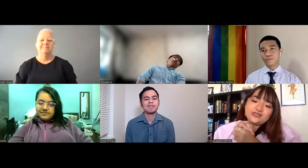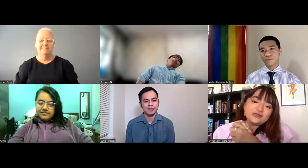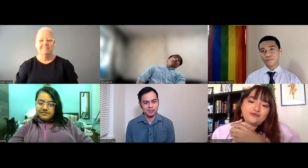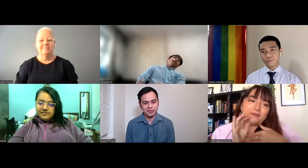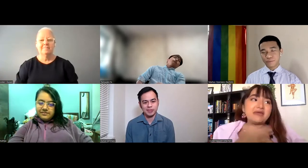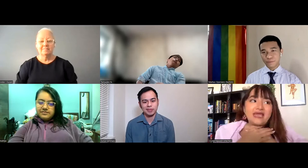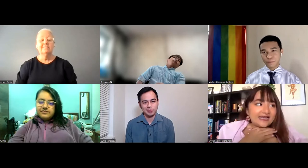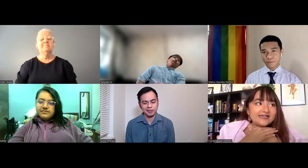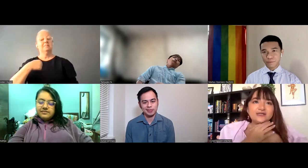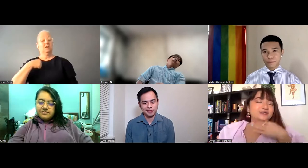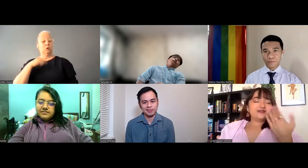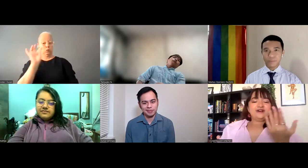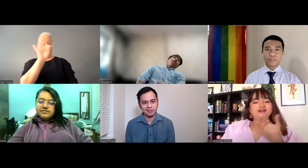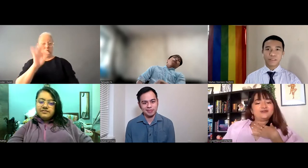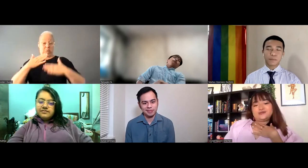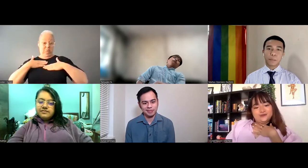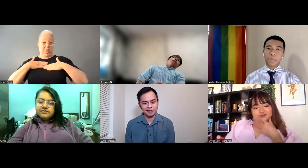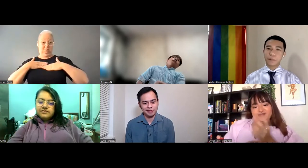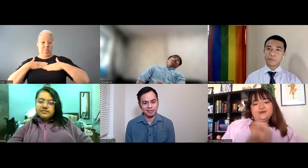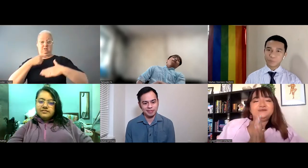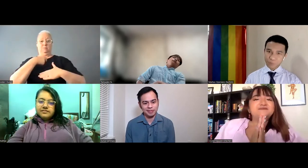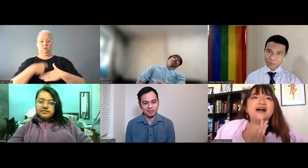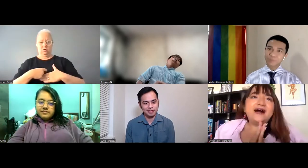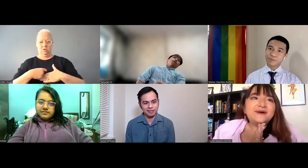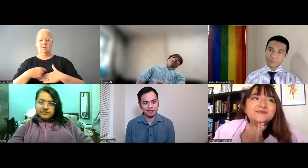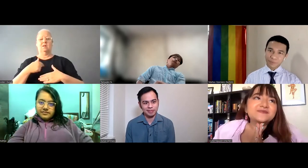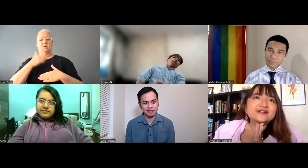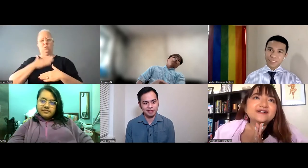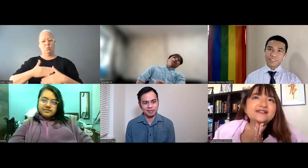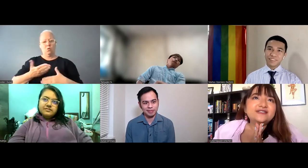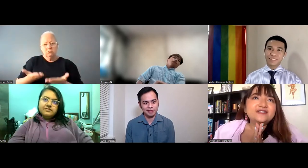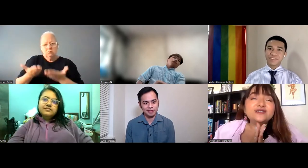is a question from me, just Crystal, to you.